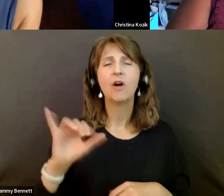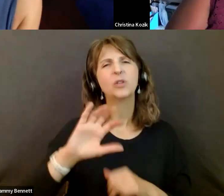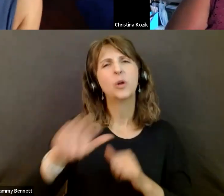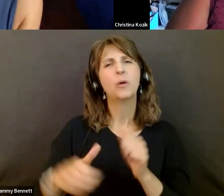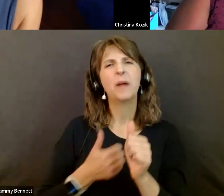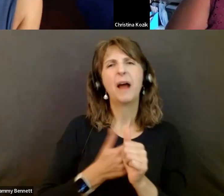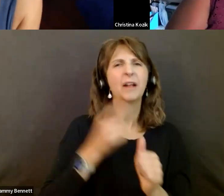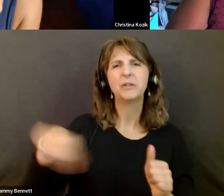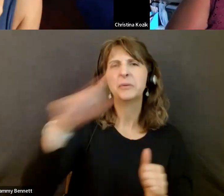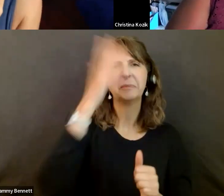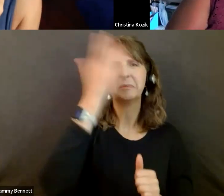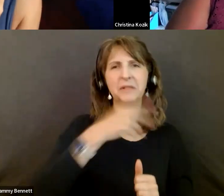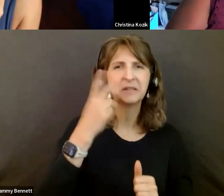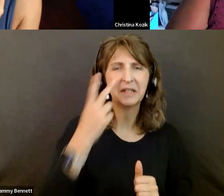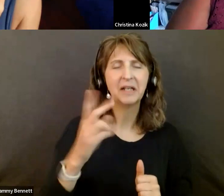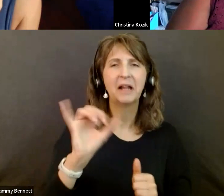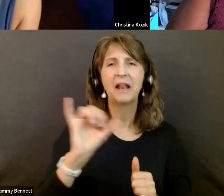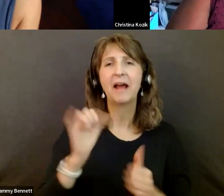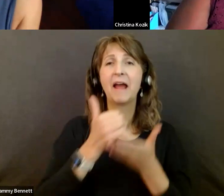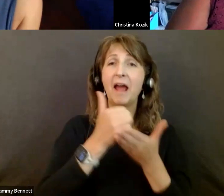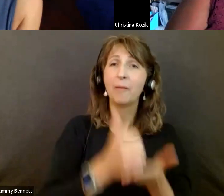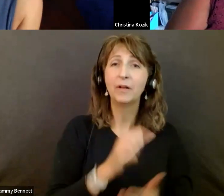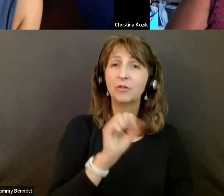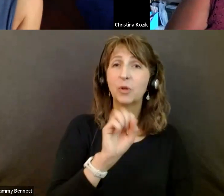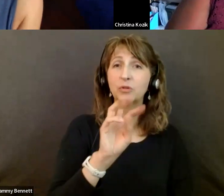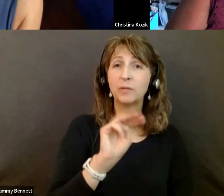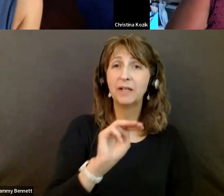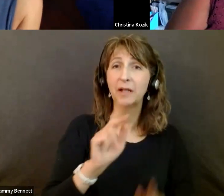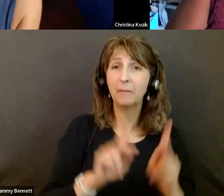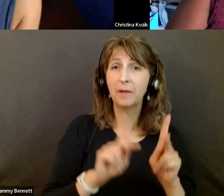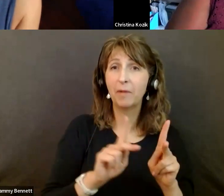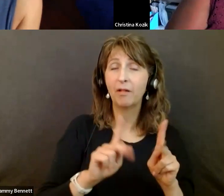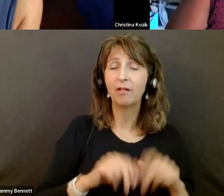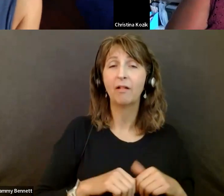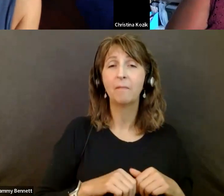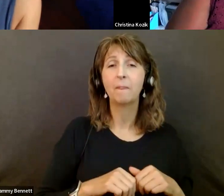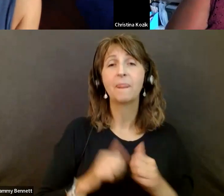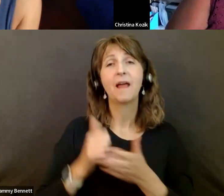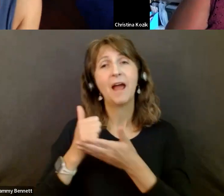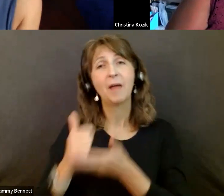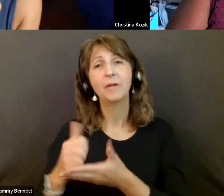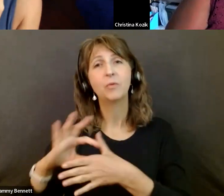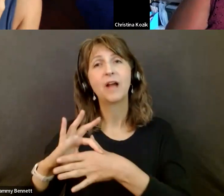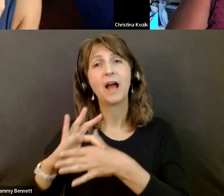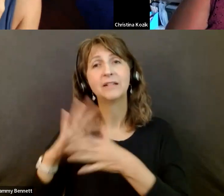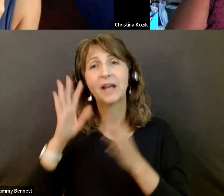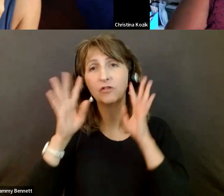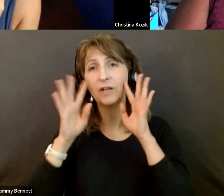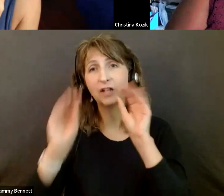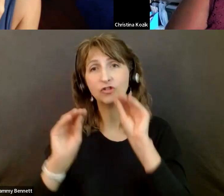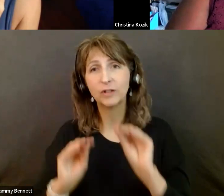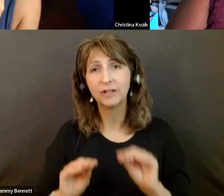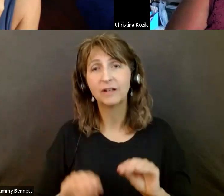engagement, helping our social media people, and helping with content creation, as well